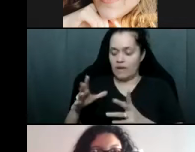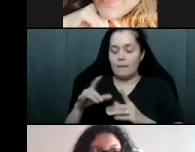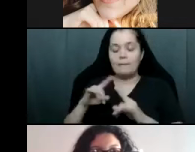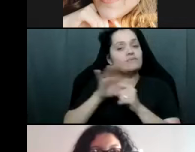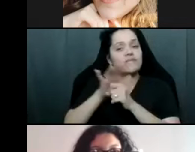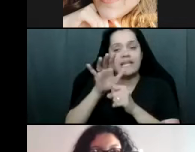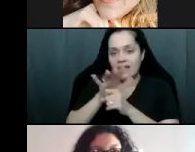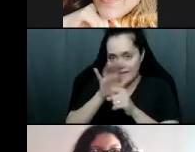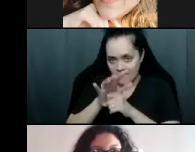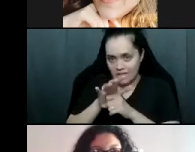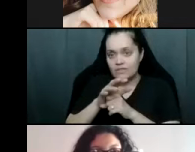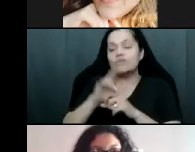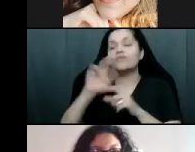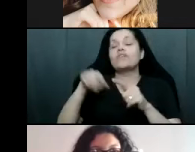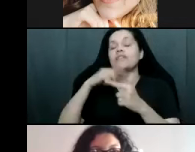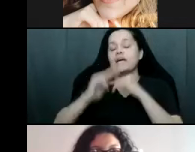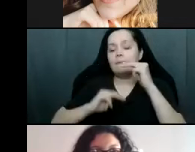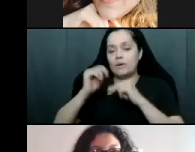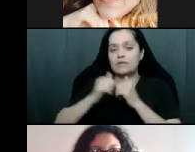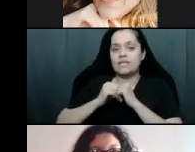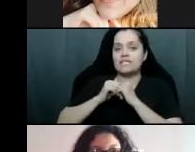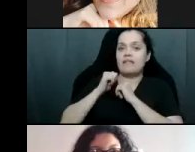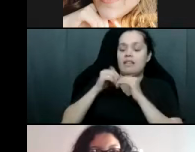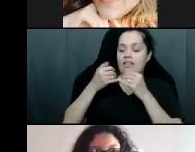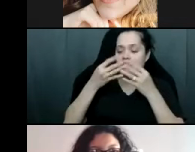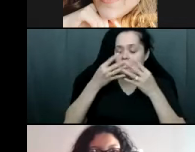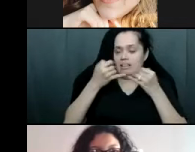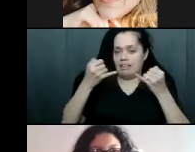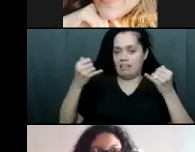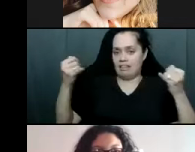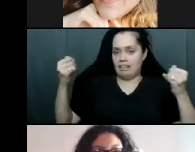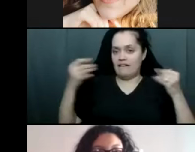they built this long fence.